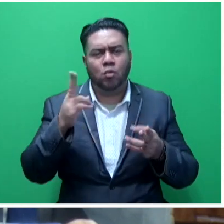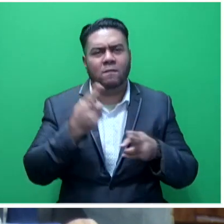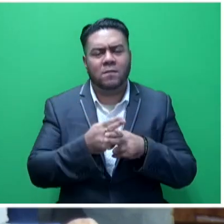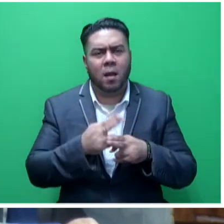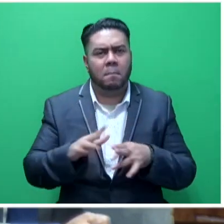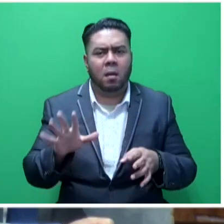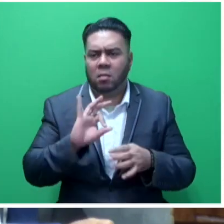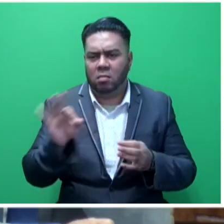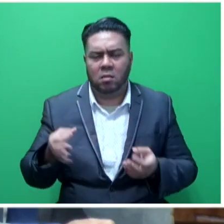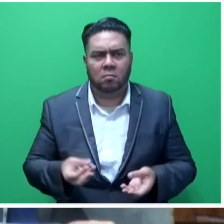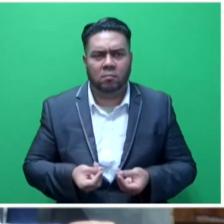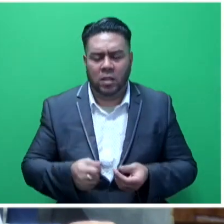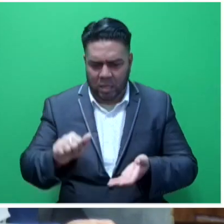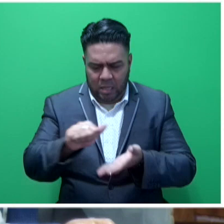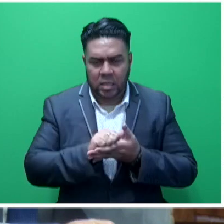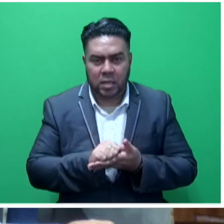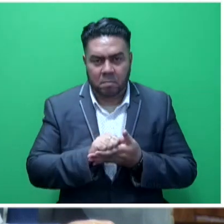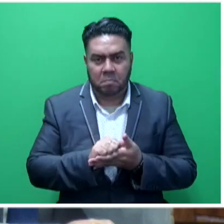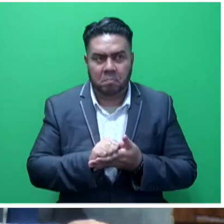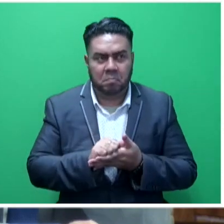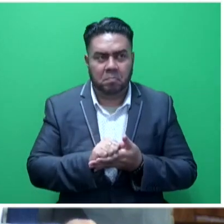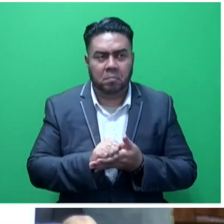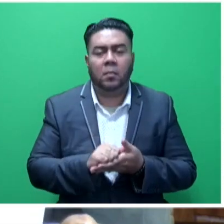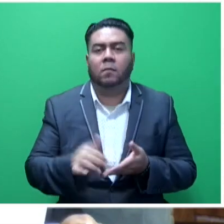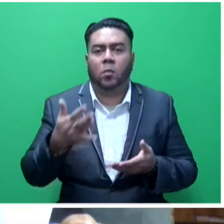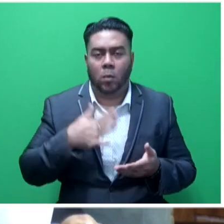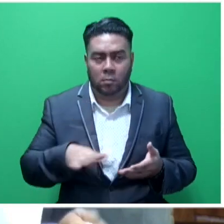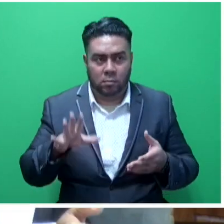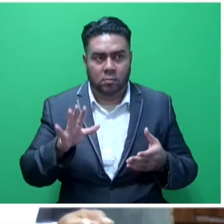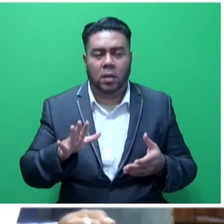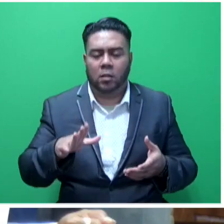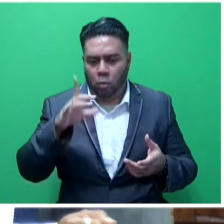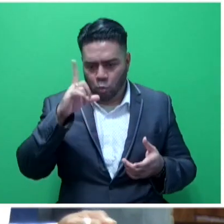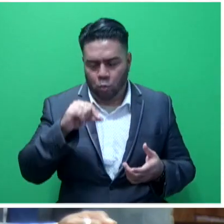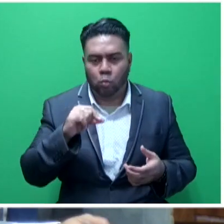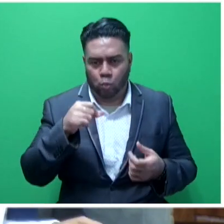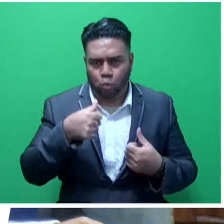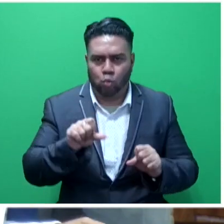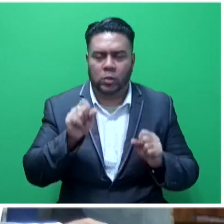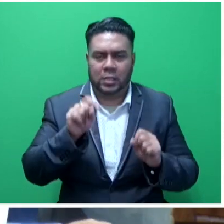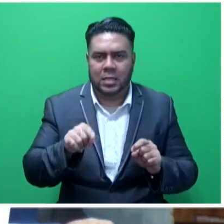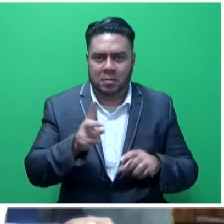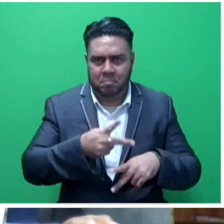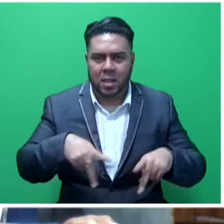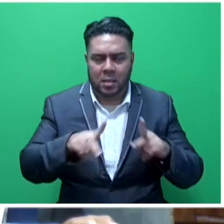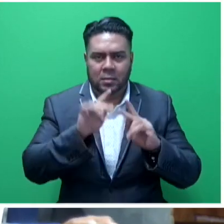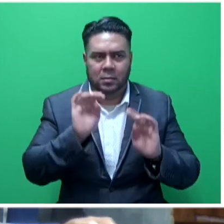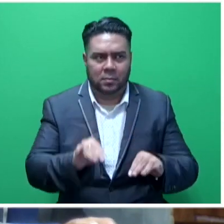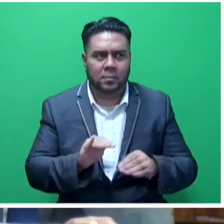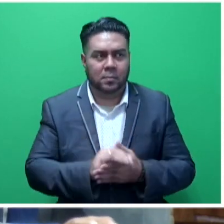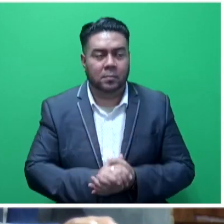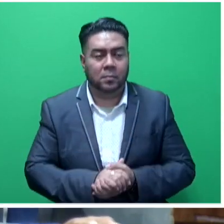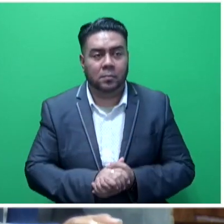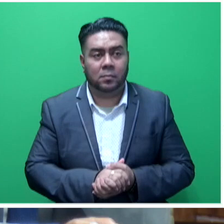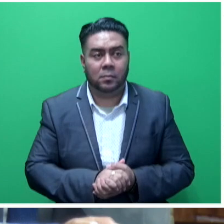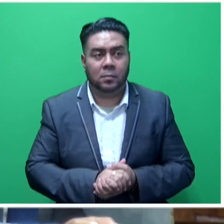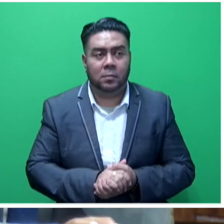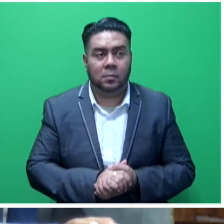to them. They can keep the produce if they want to, and they're using, some of them are using it, Mr. Speaker. So, Mr. Speaker,